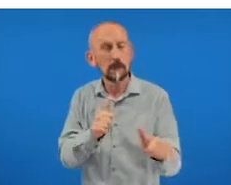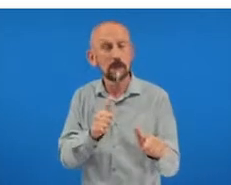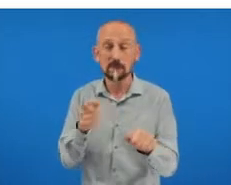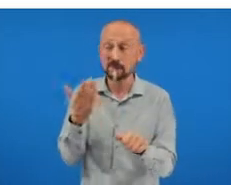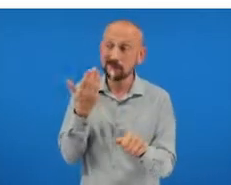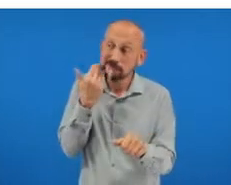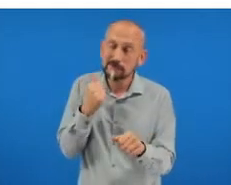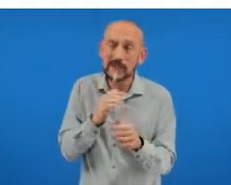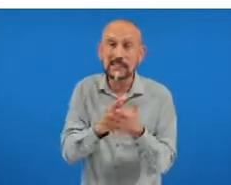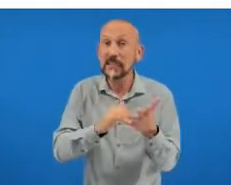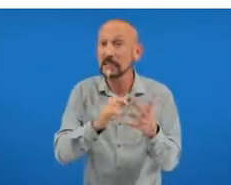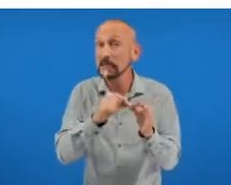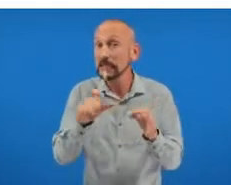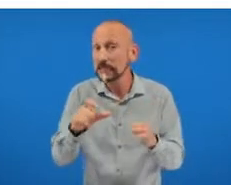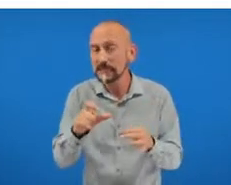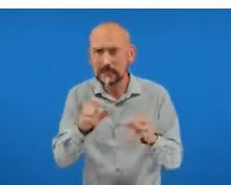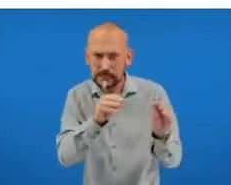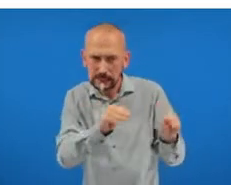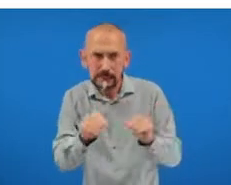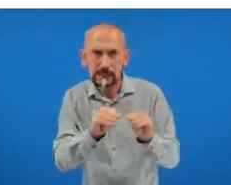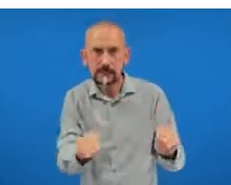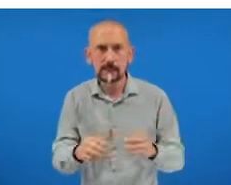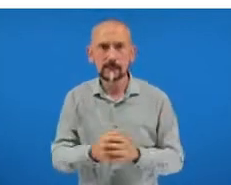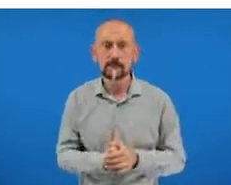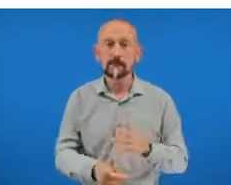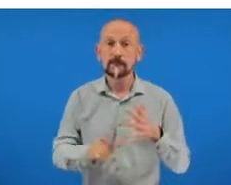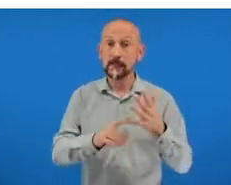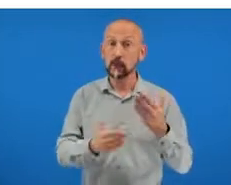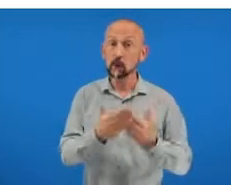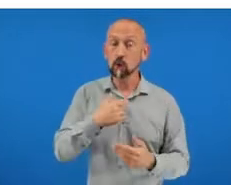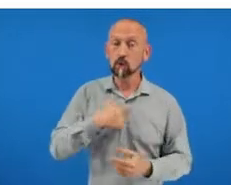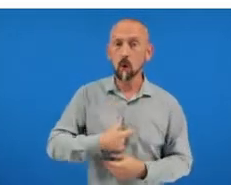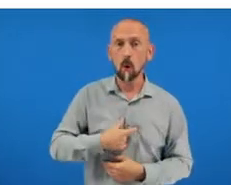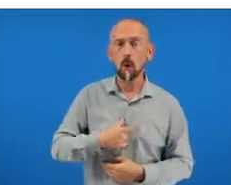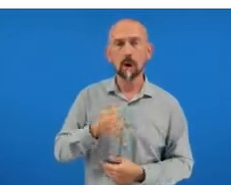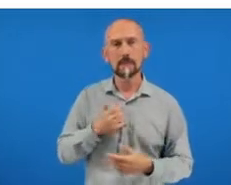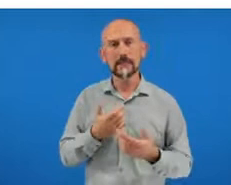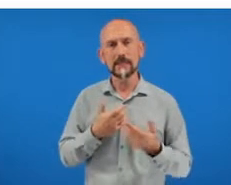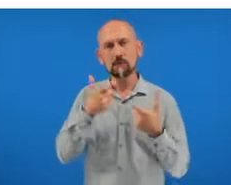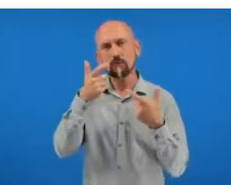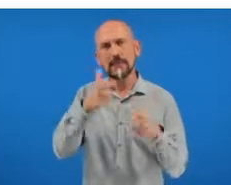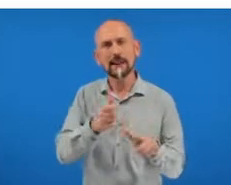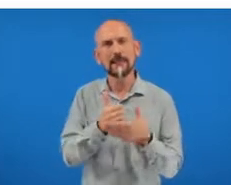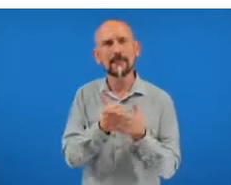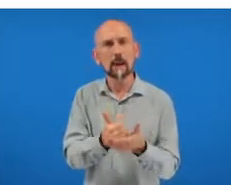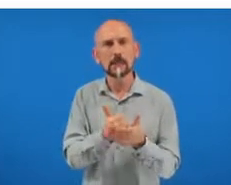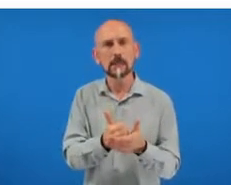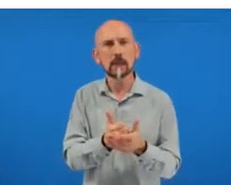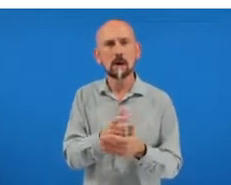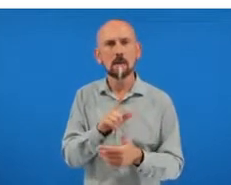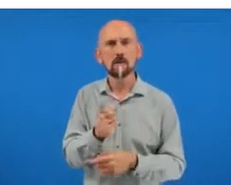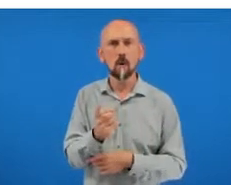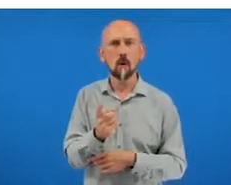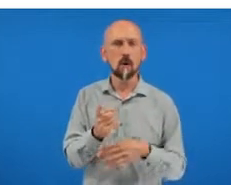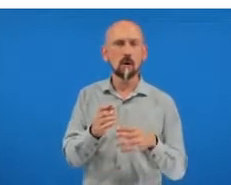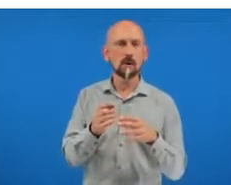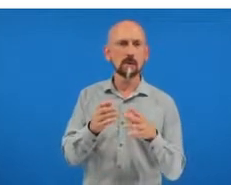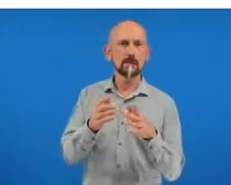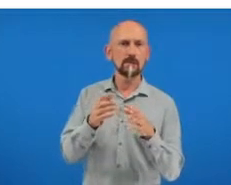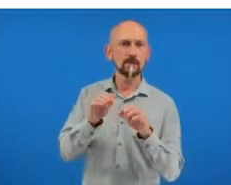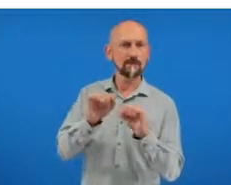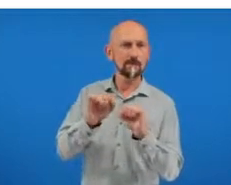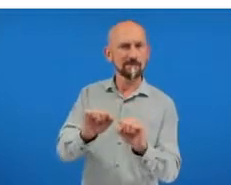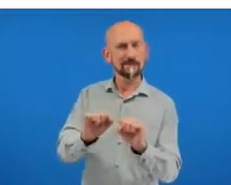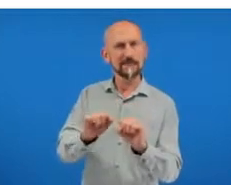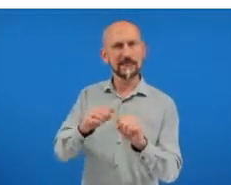new role in as being the resident therapist for a directory for South Asian therapists globally.